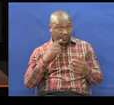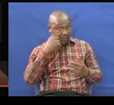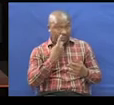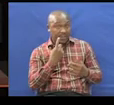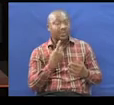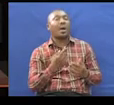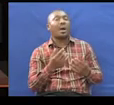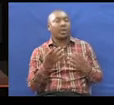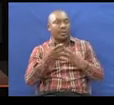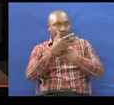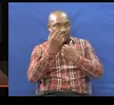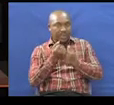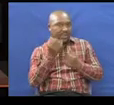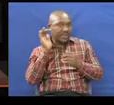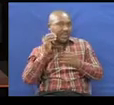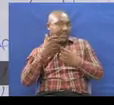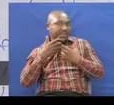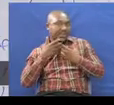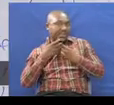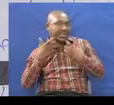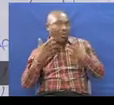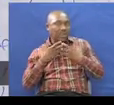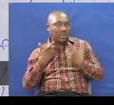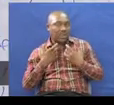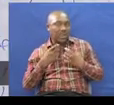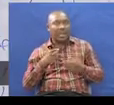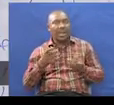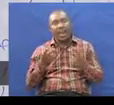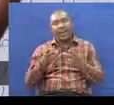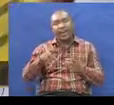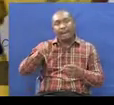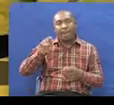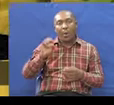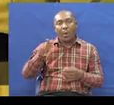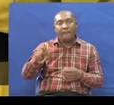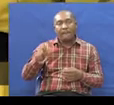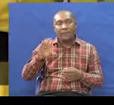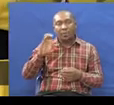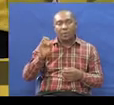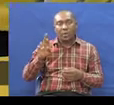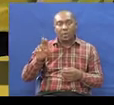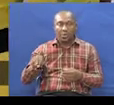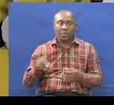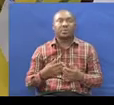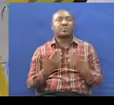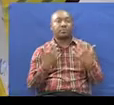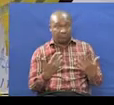with a pop sound. That is the chemical test of hydrogen. Now, write this as an